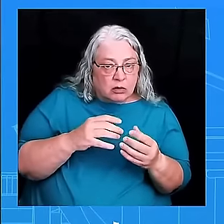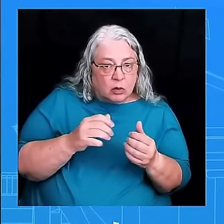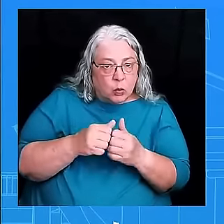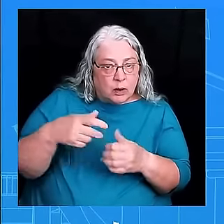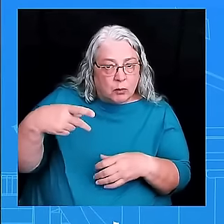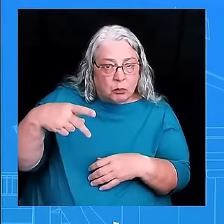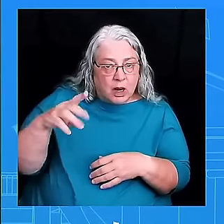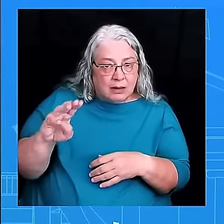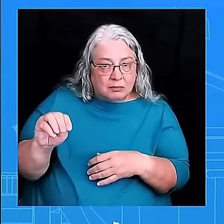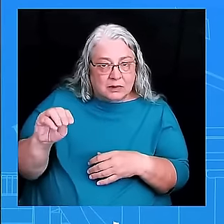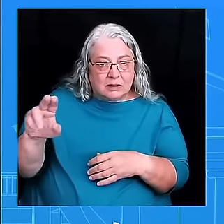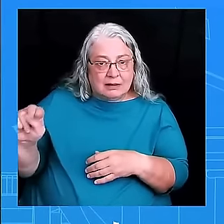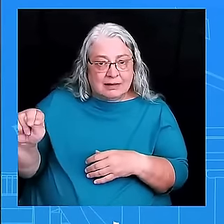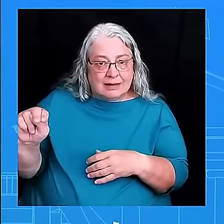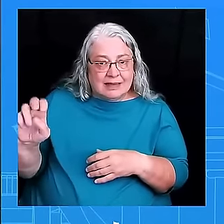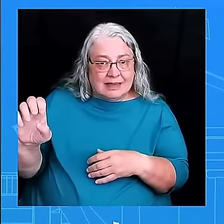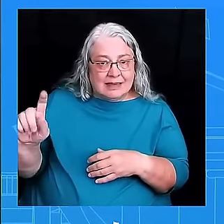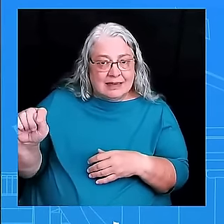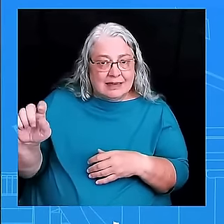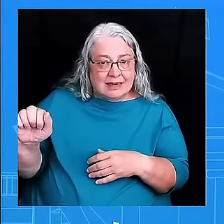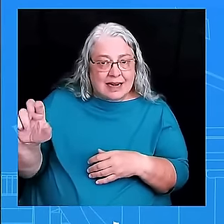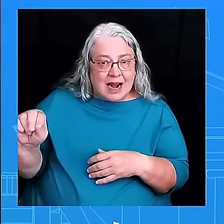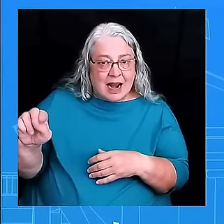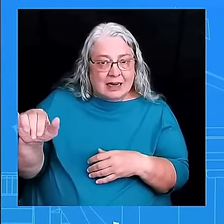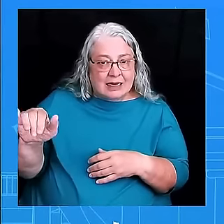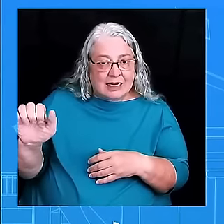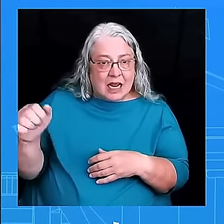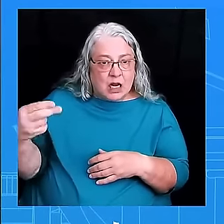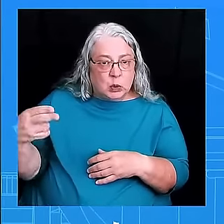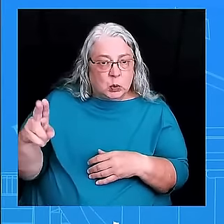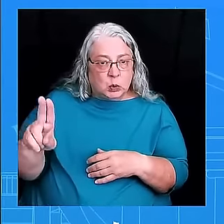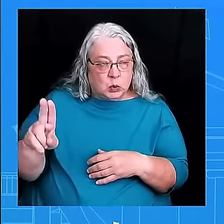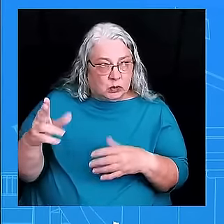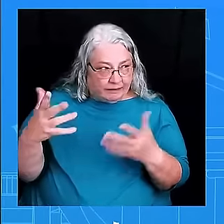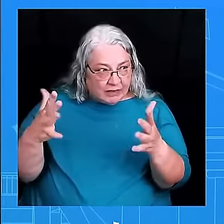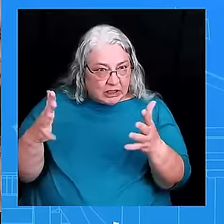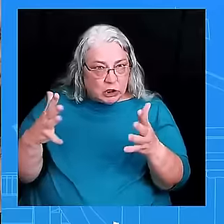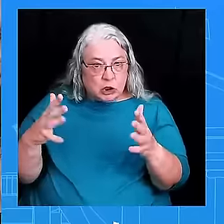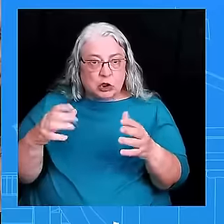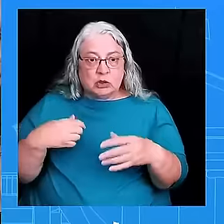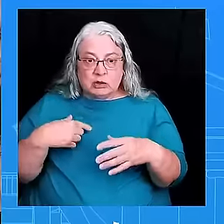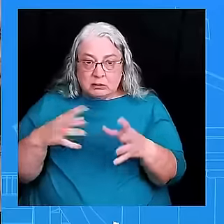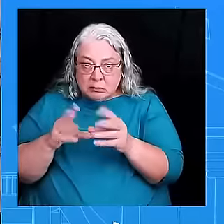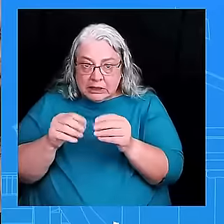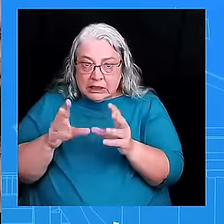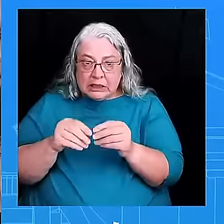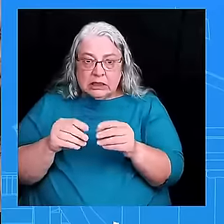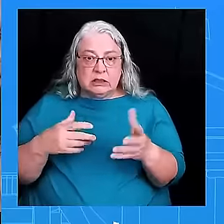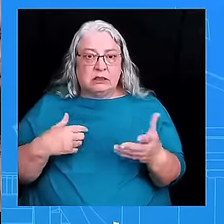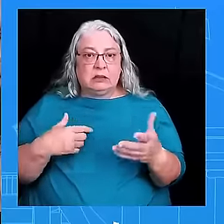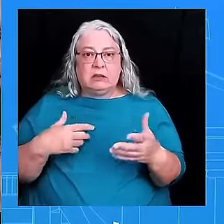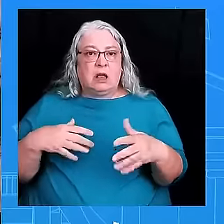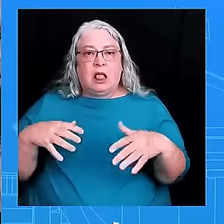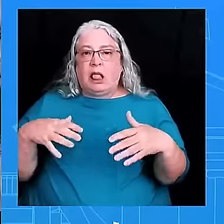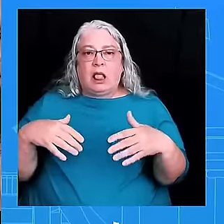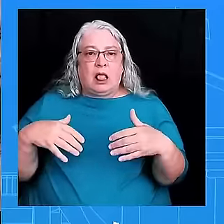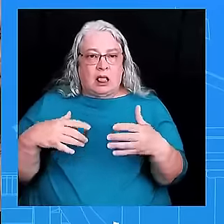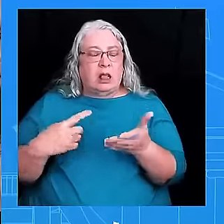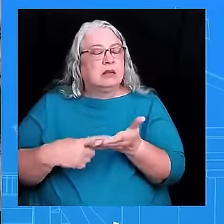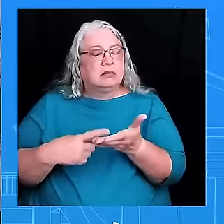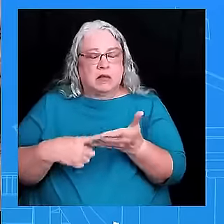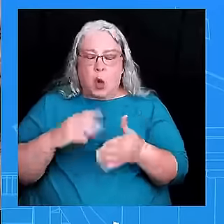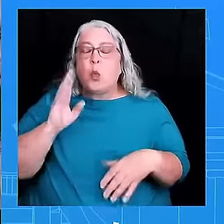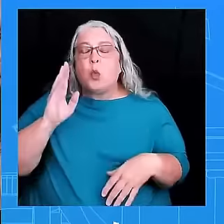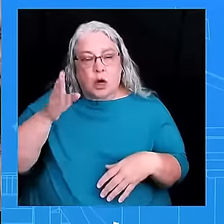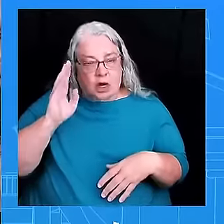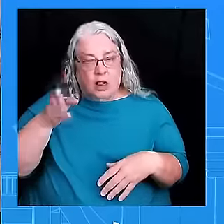fact, the president is intending to speak with Prime Minister Netanyahu later today. They have not spoken yet. Yeah. And is the president going to express any